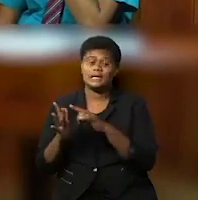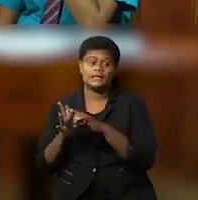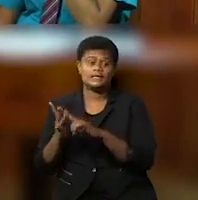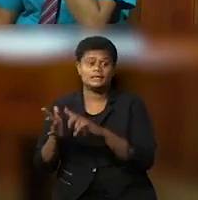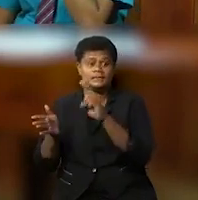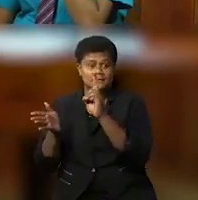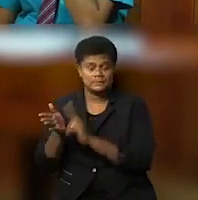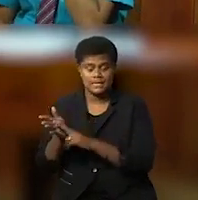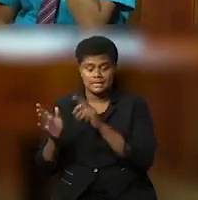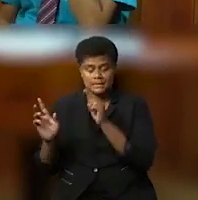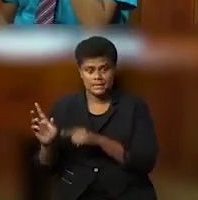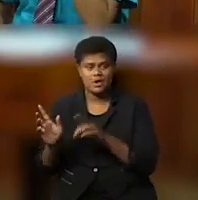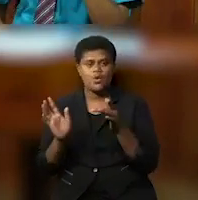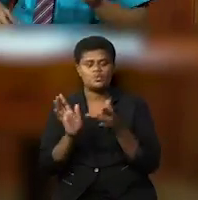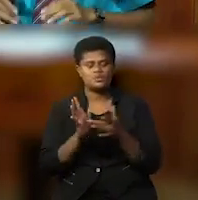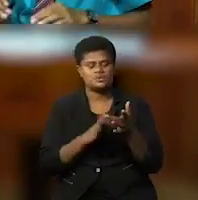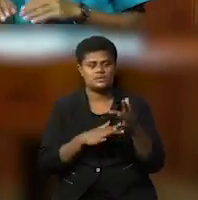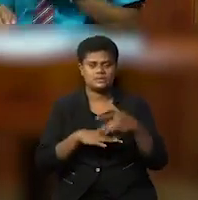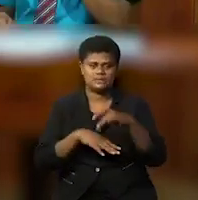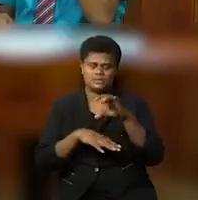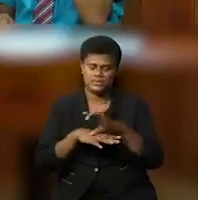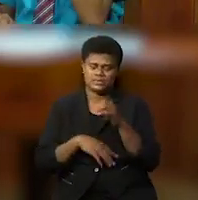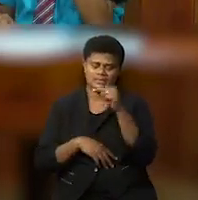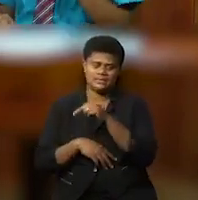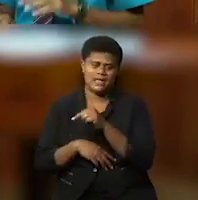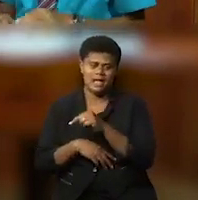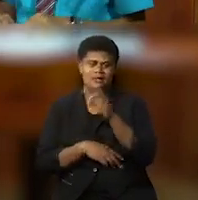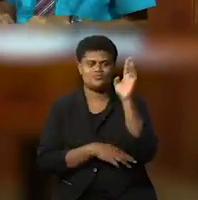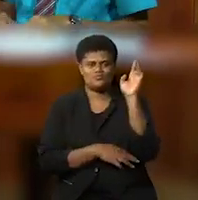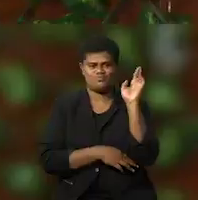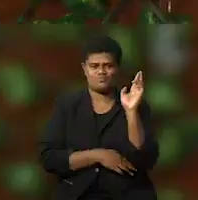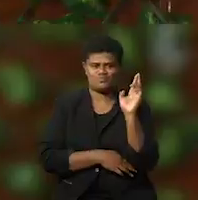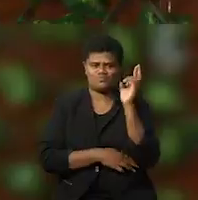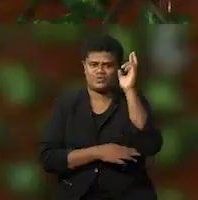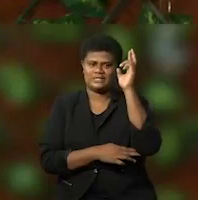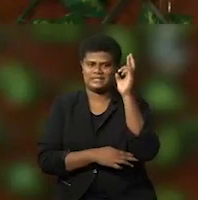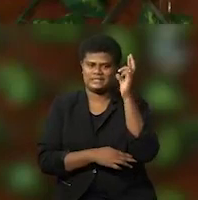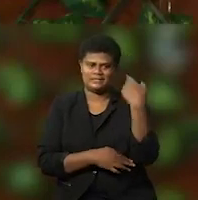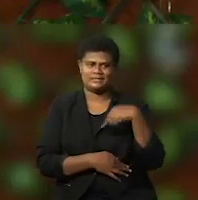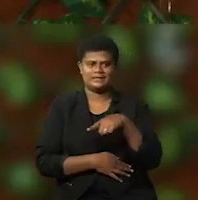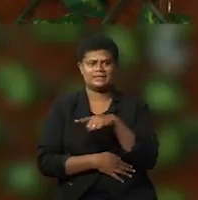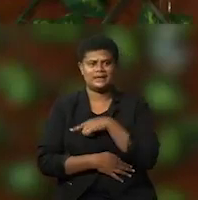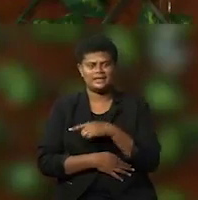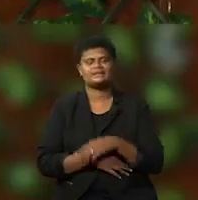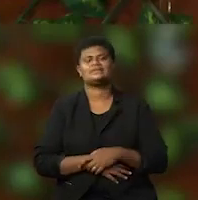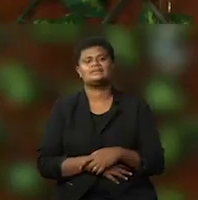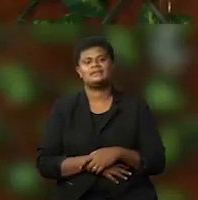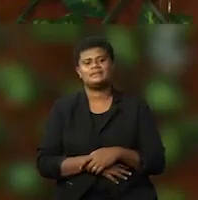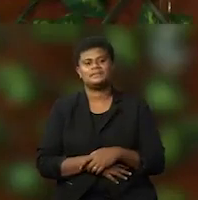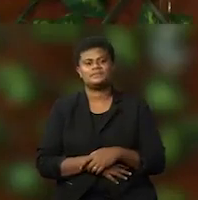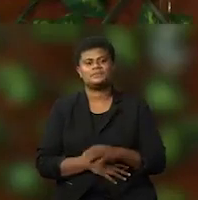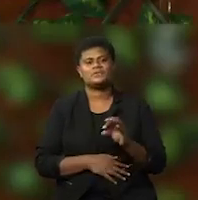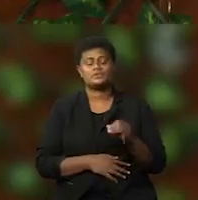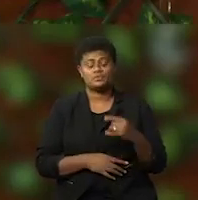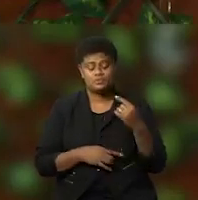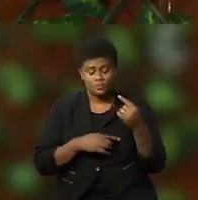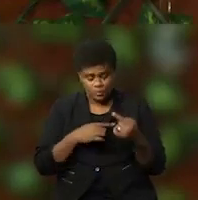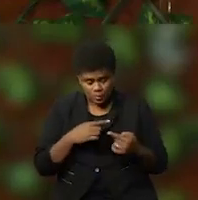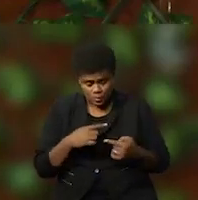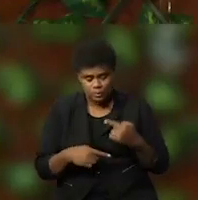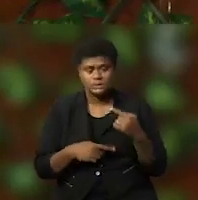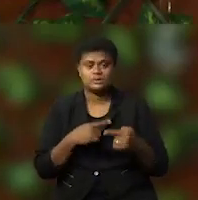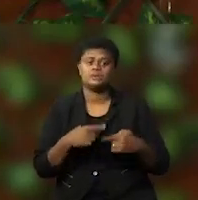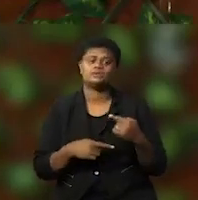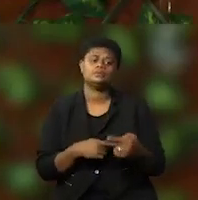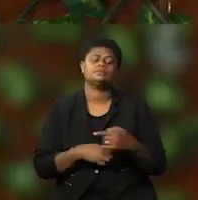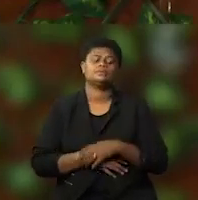there for us. Okay? Amen. Mm. Amen. Thank you for the thought, Dr. Almini. And just continue from